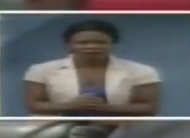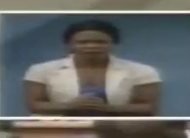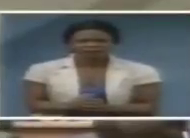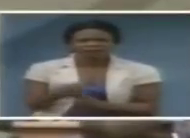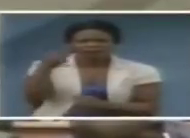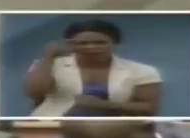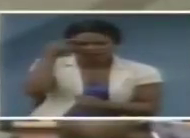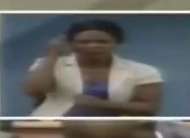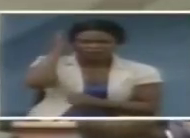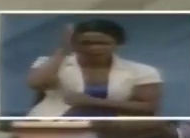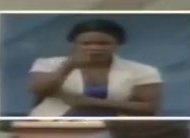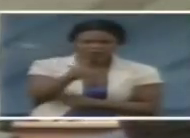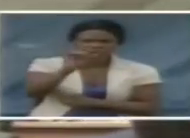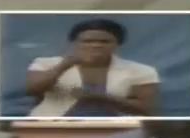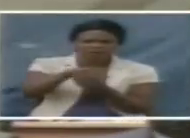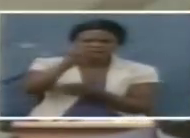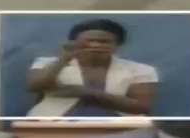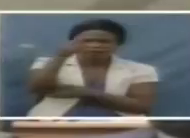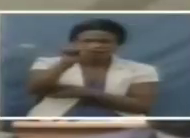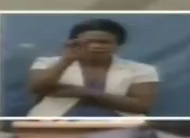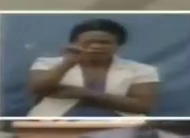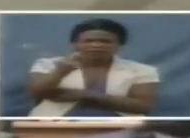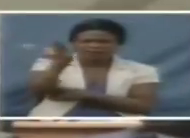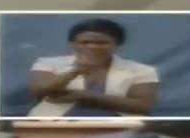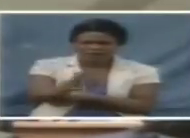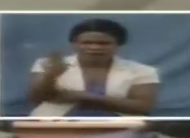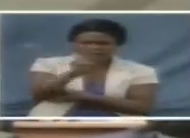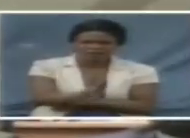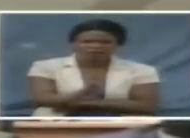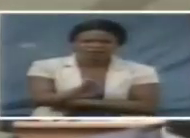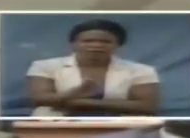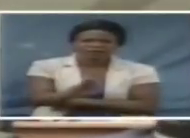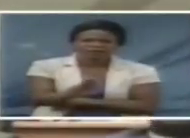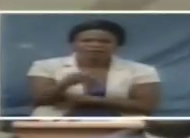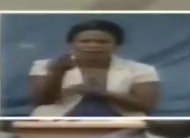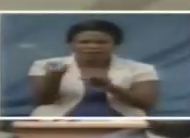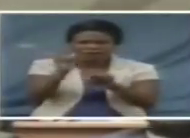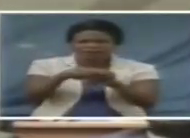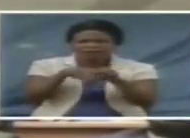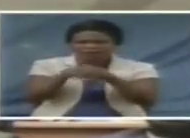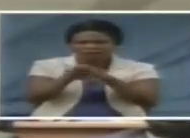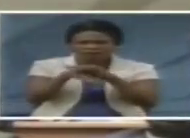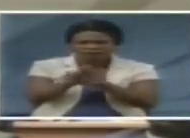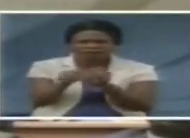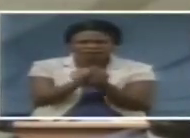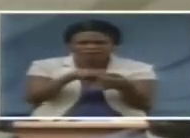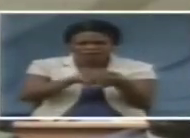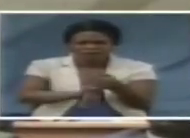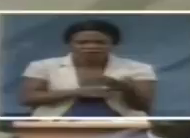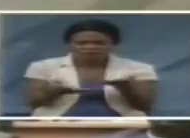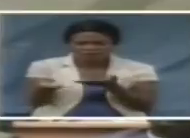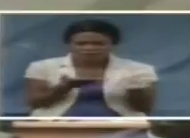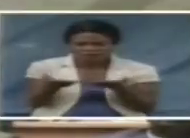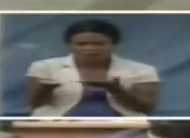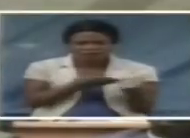others. Sir, government will, in 2018, prioritize the increased